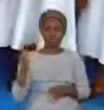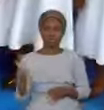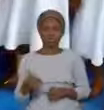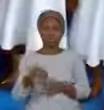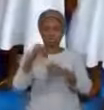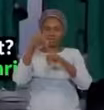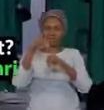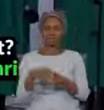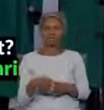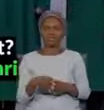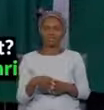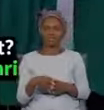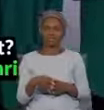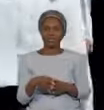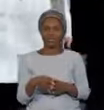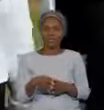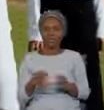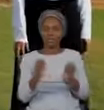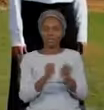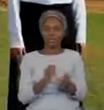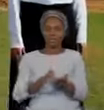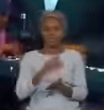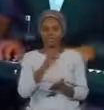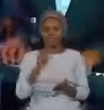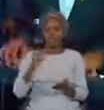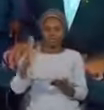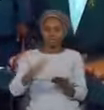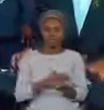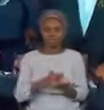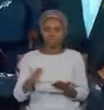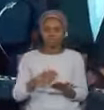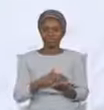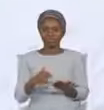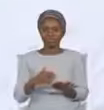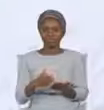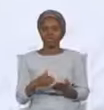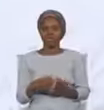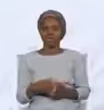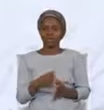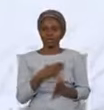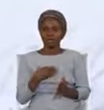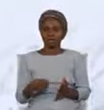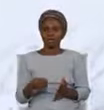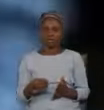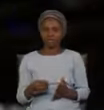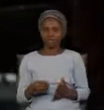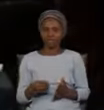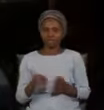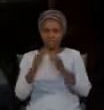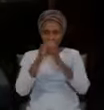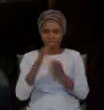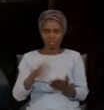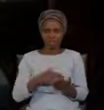by glorious music from choirs around the world and engaging worship led by Jared Anderson.